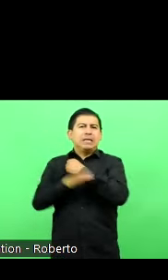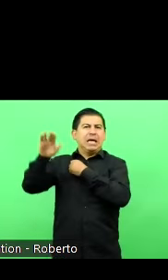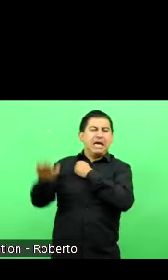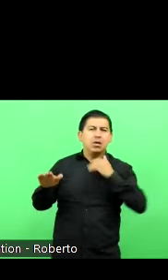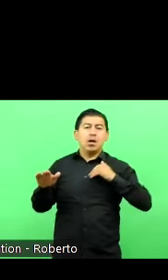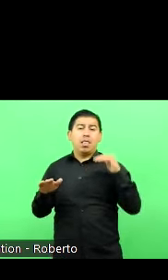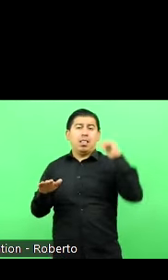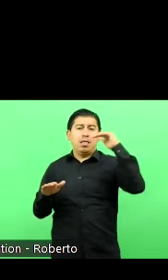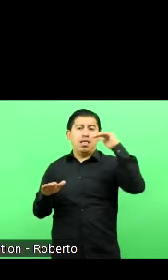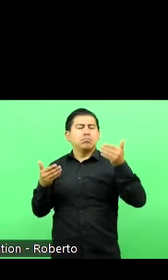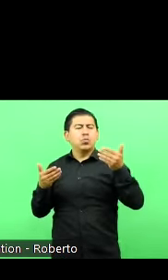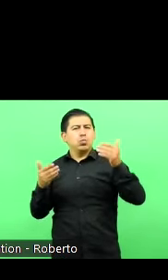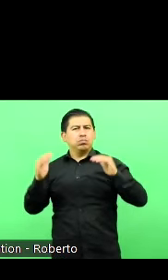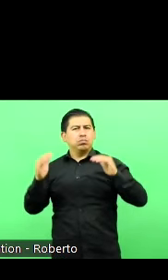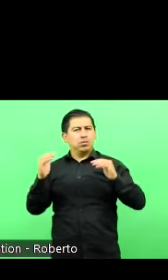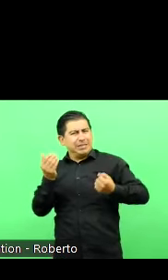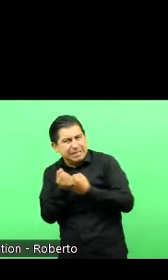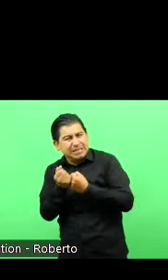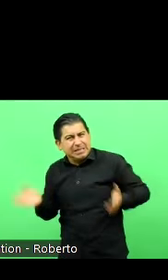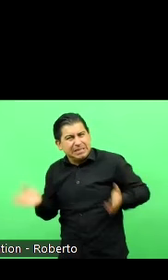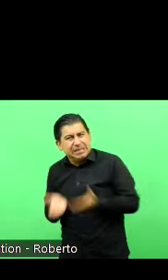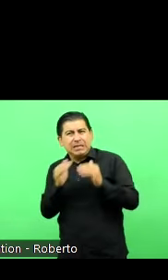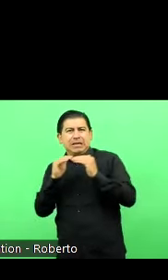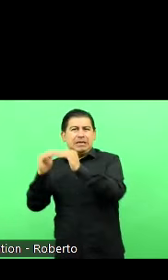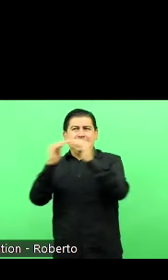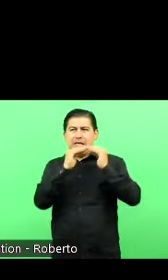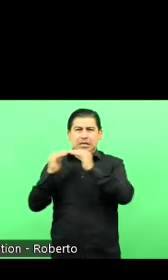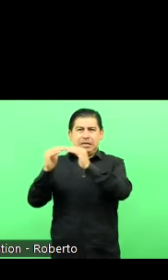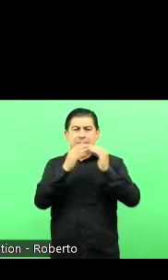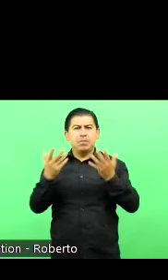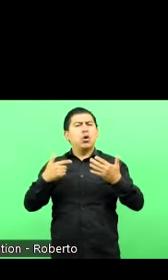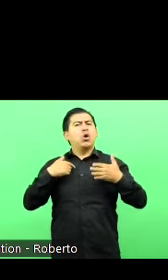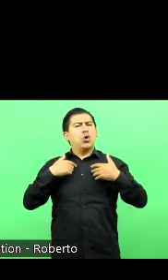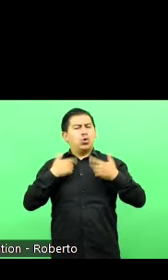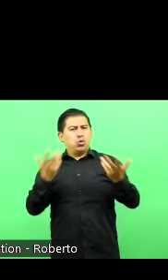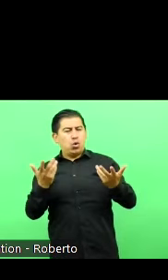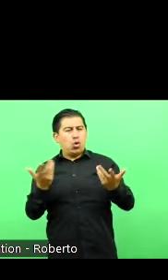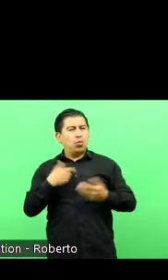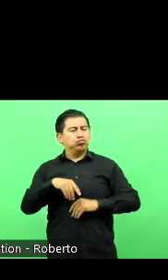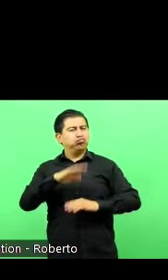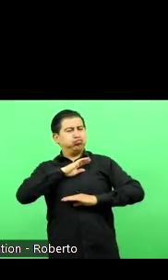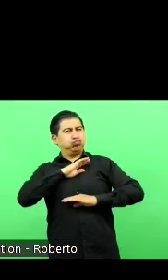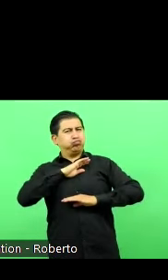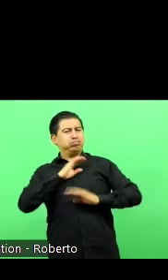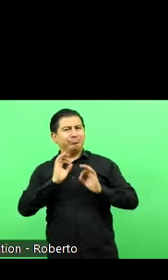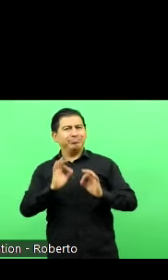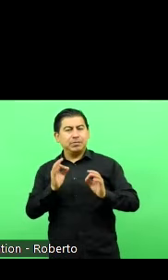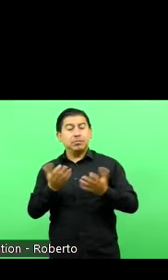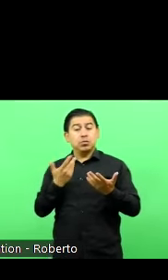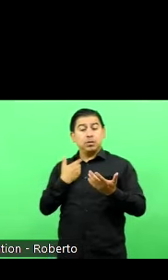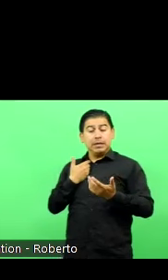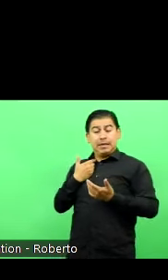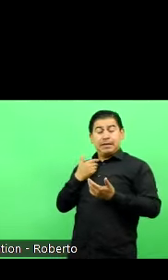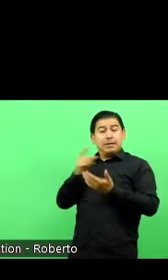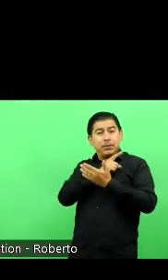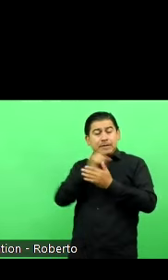gathered for this 3-week program. Each of you brings unique perspectives and experiences that will